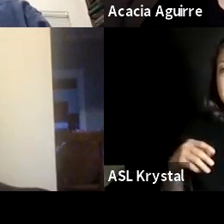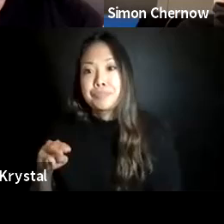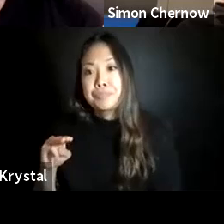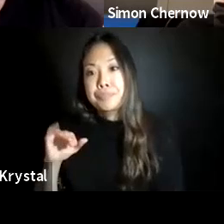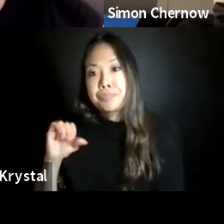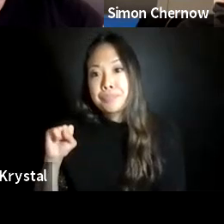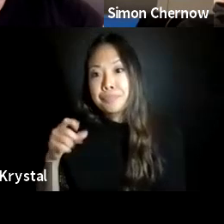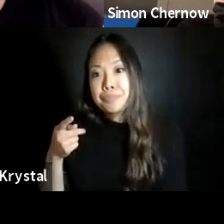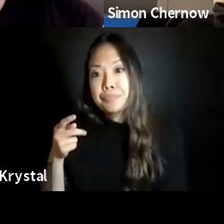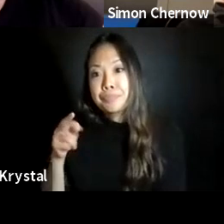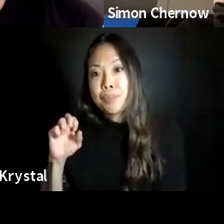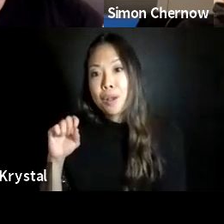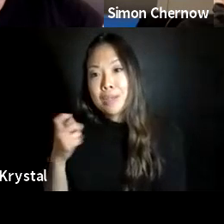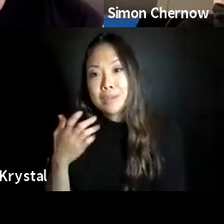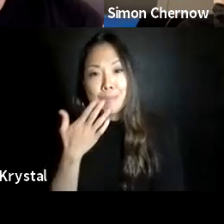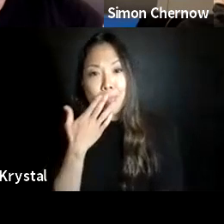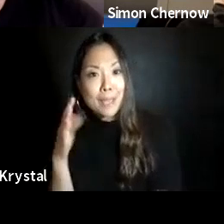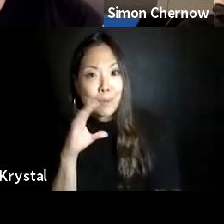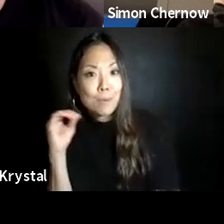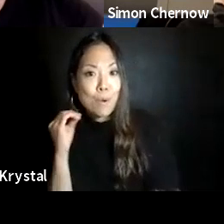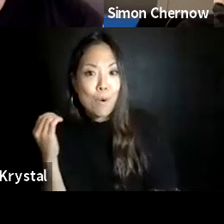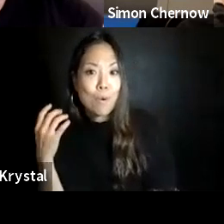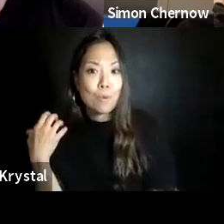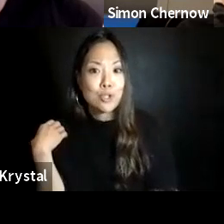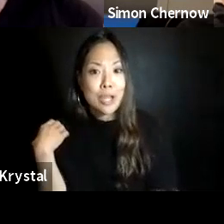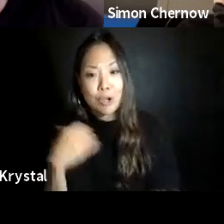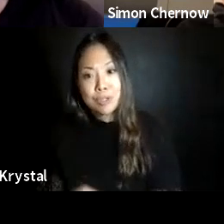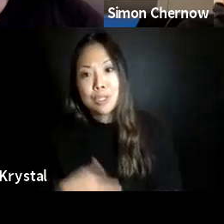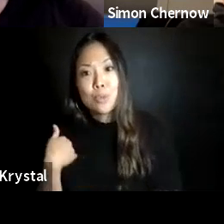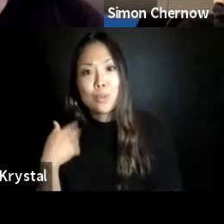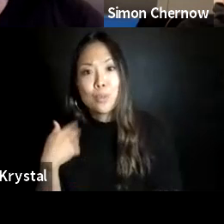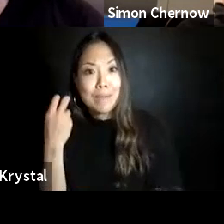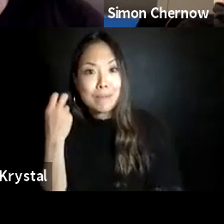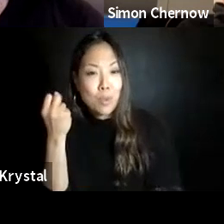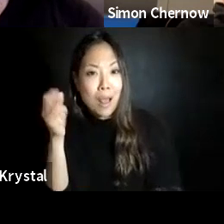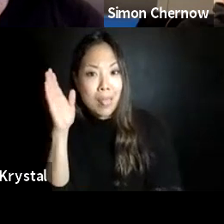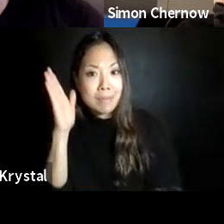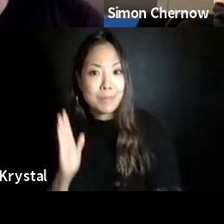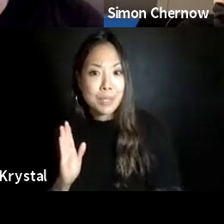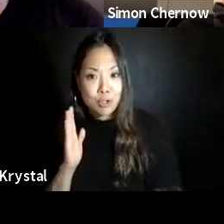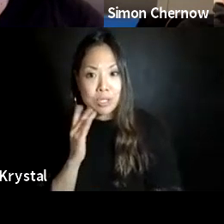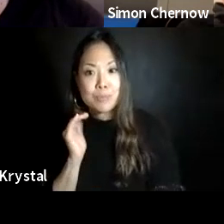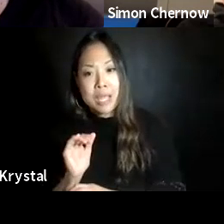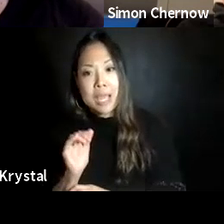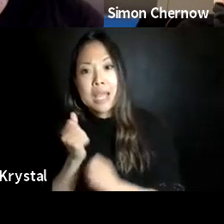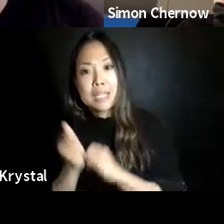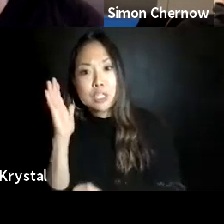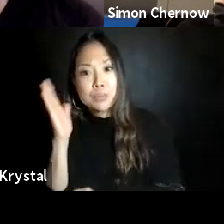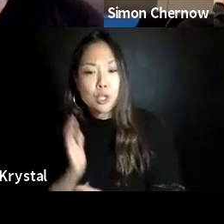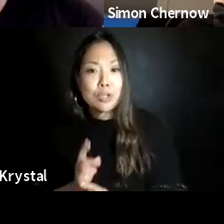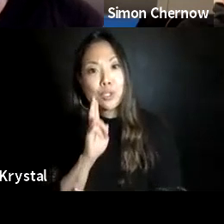Thank you, co-chairs. We have 12 speakers this evening, and each speaker will have 2 minutes per person. Speakers who